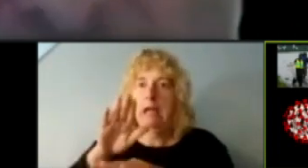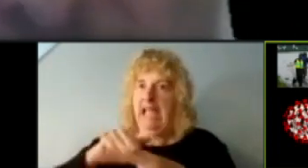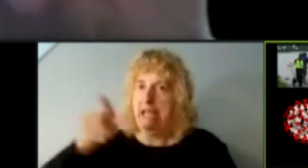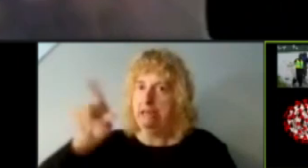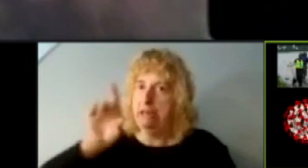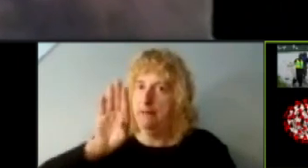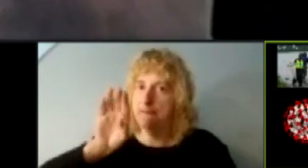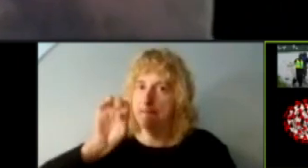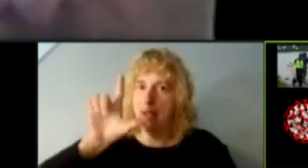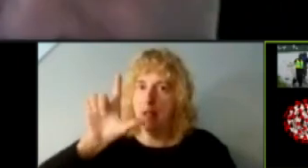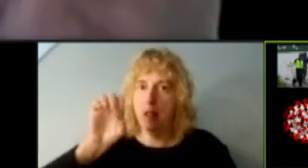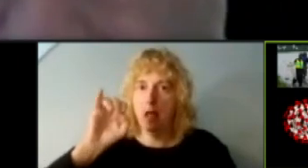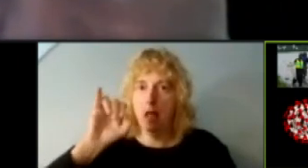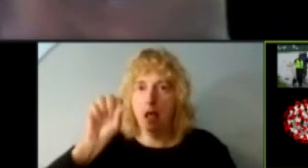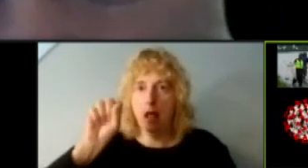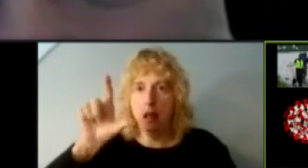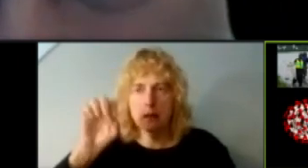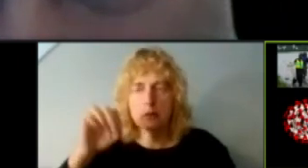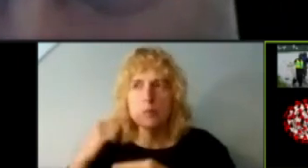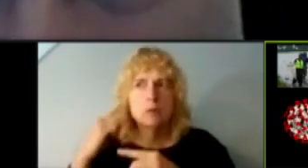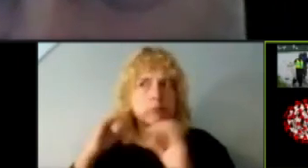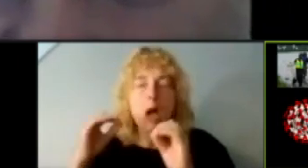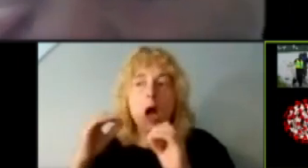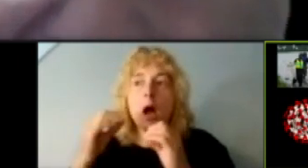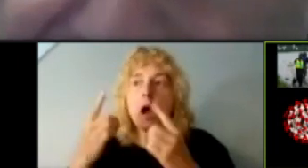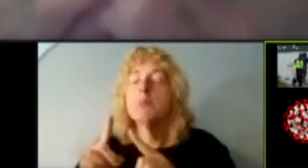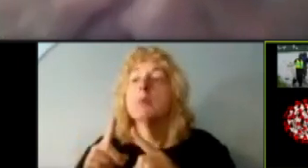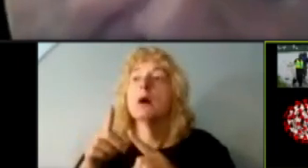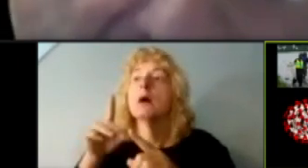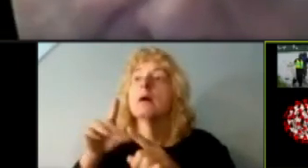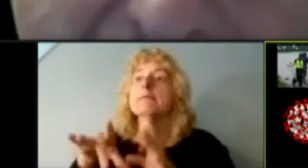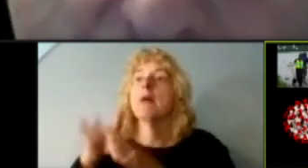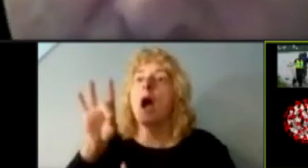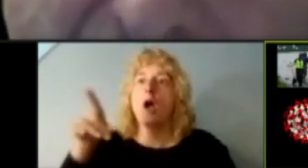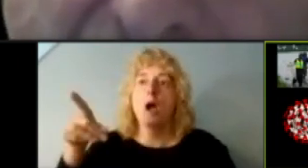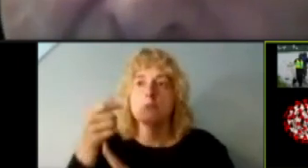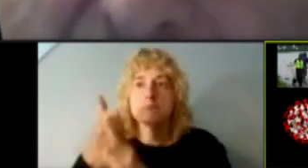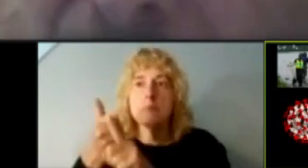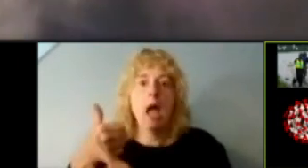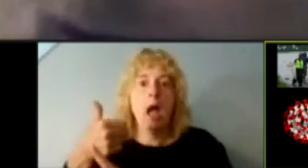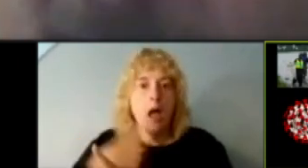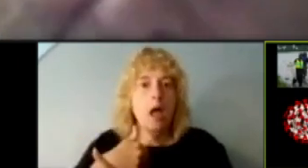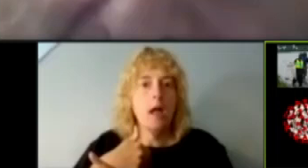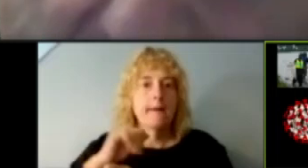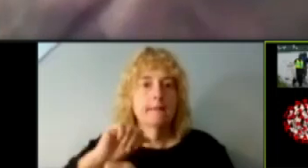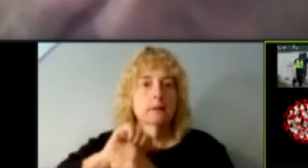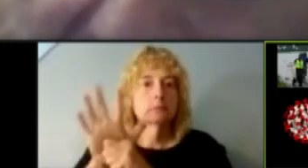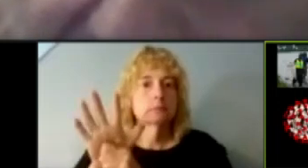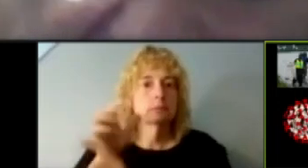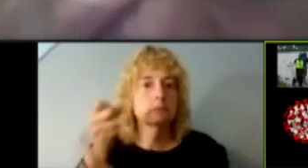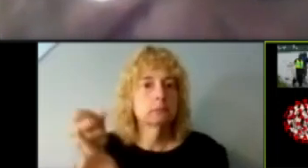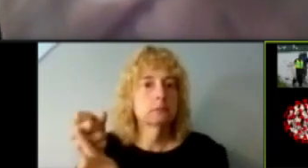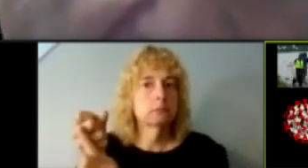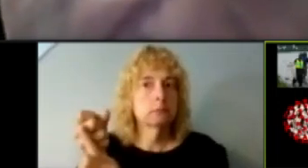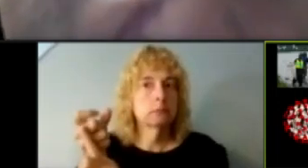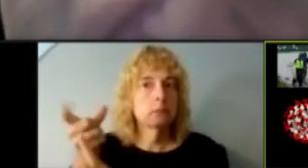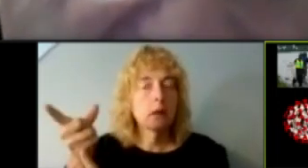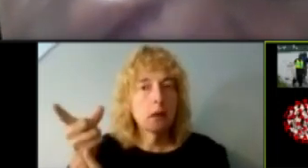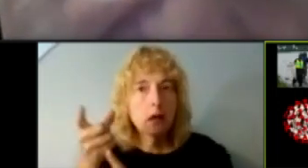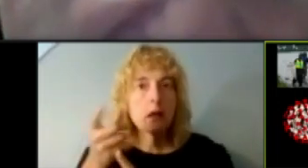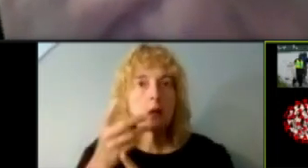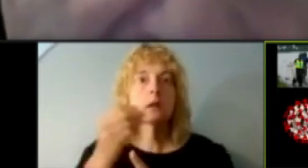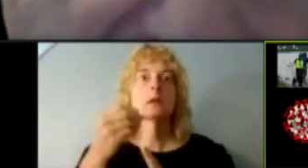And it turned out that she had COVID-19. And third, I became aware of the high mortality rate